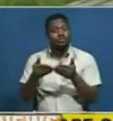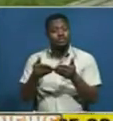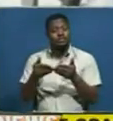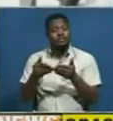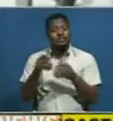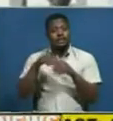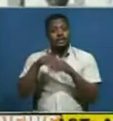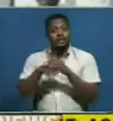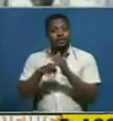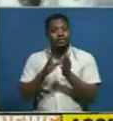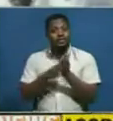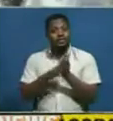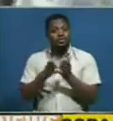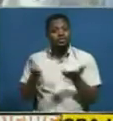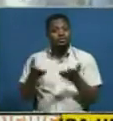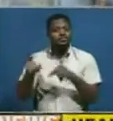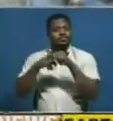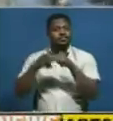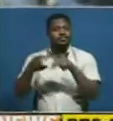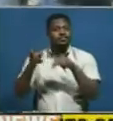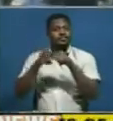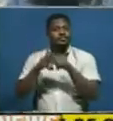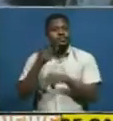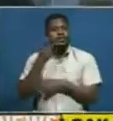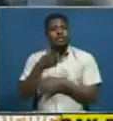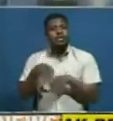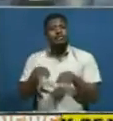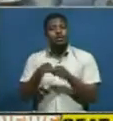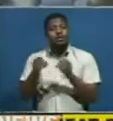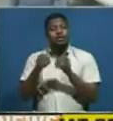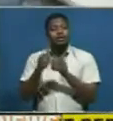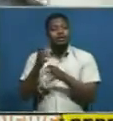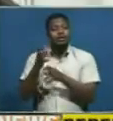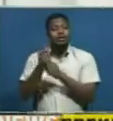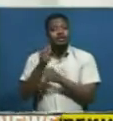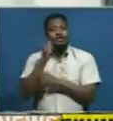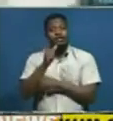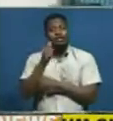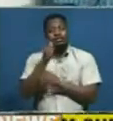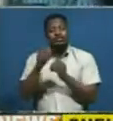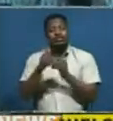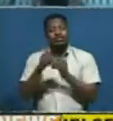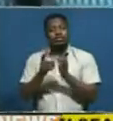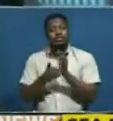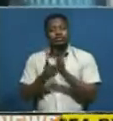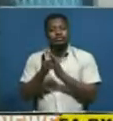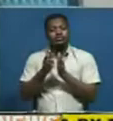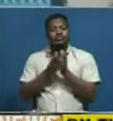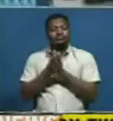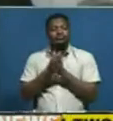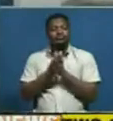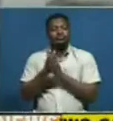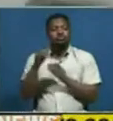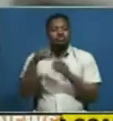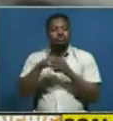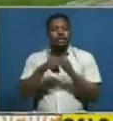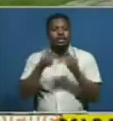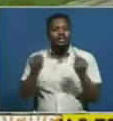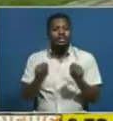enrollment keeps increasing. They see even more of the girls developing interest in